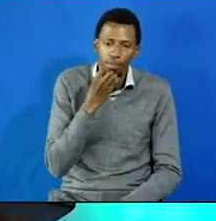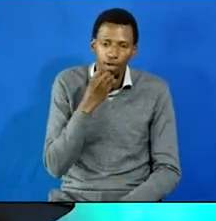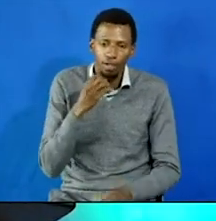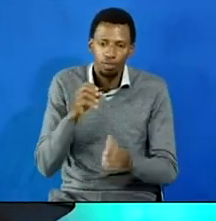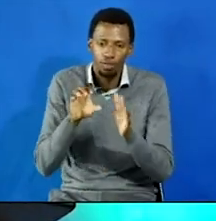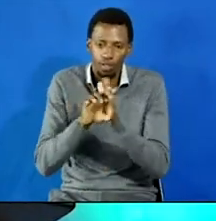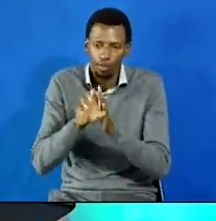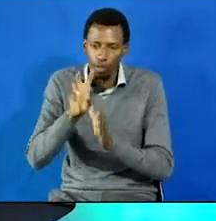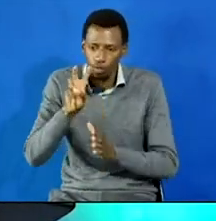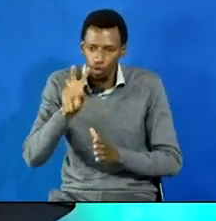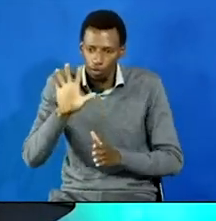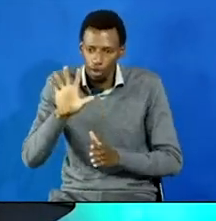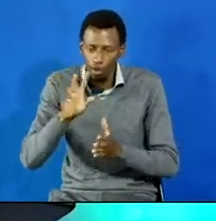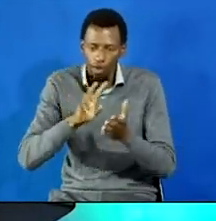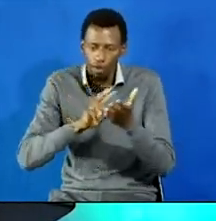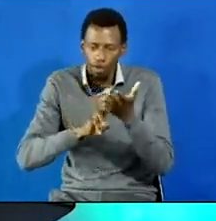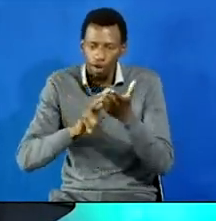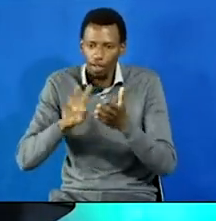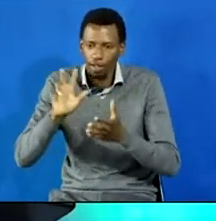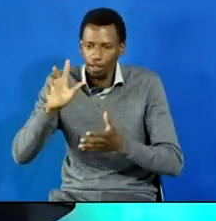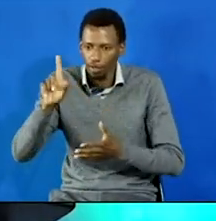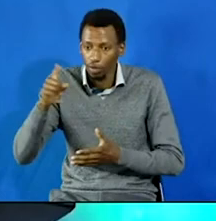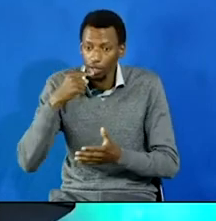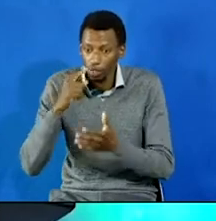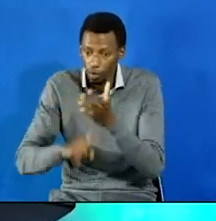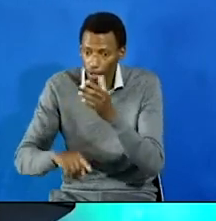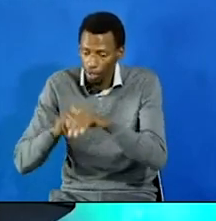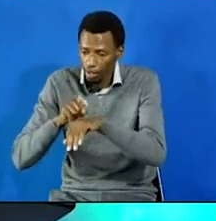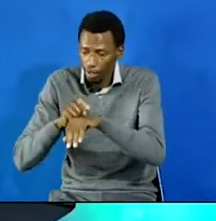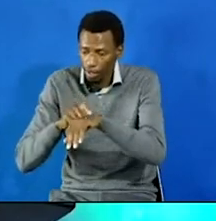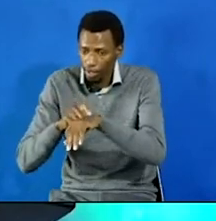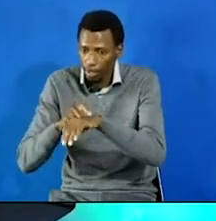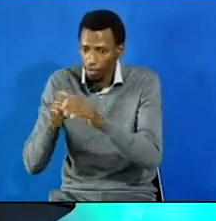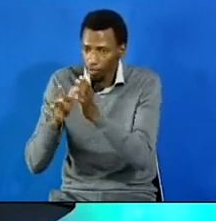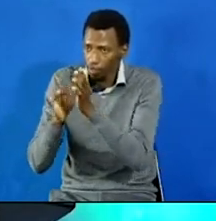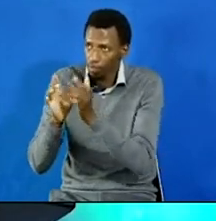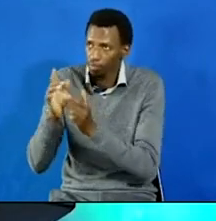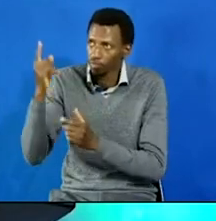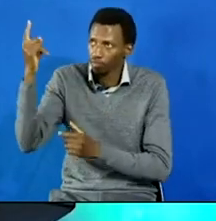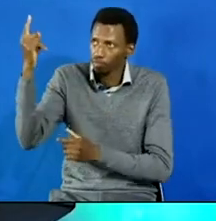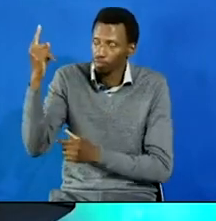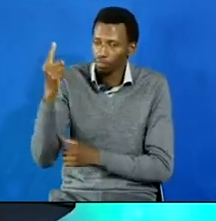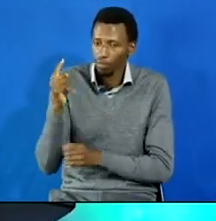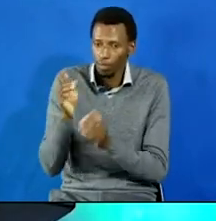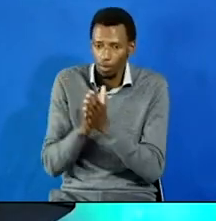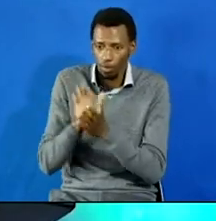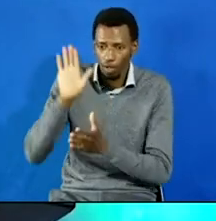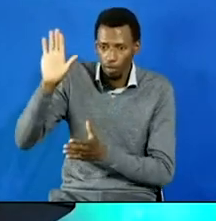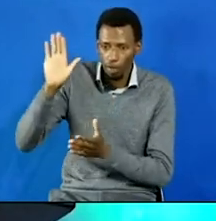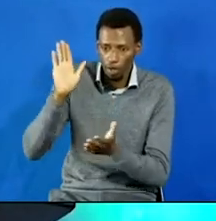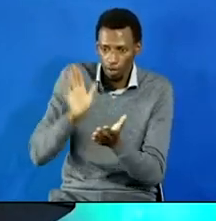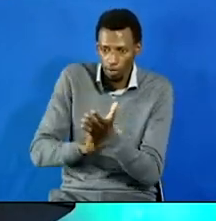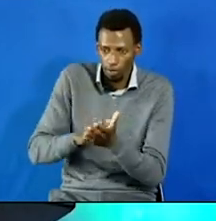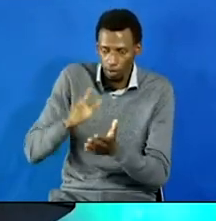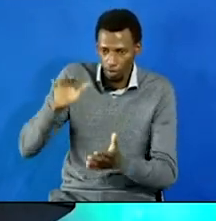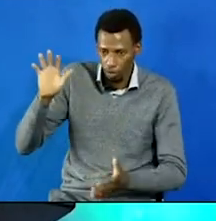that one. And says that when the Son of Man will be coming with his glory, with his